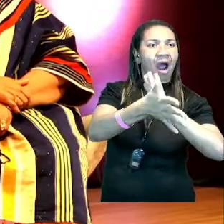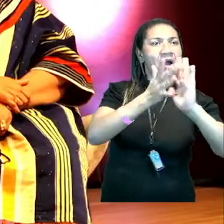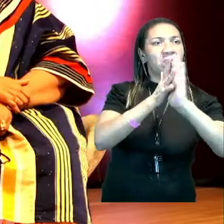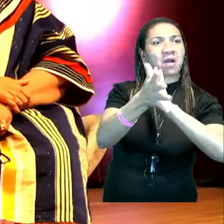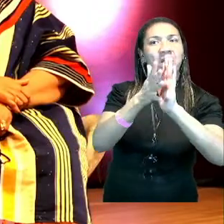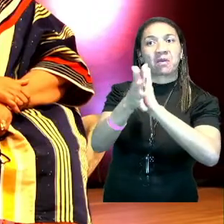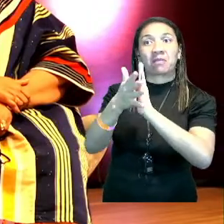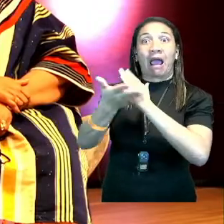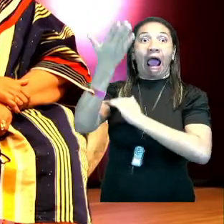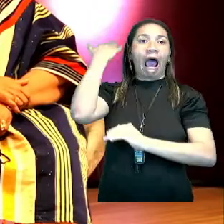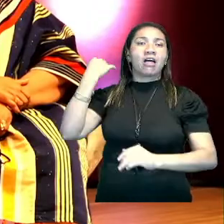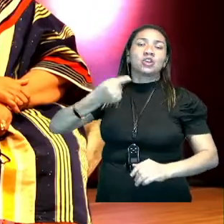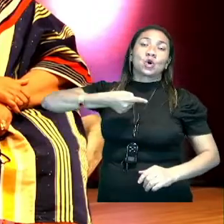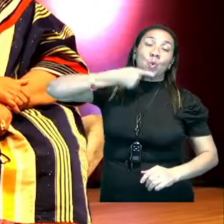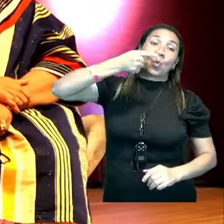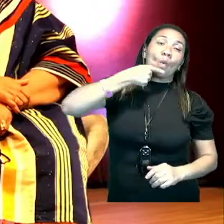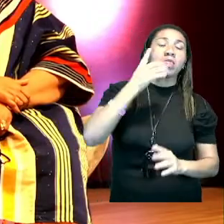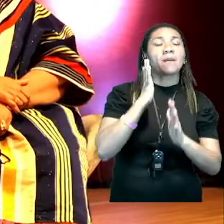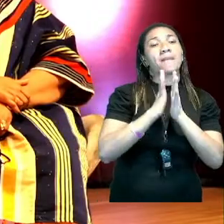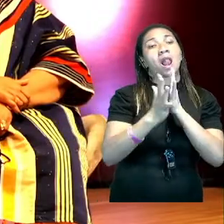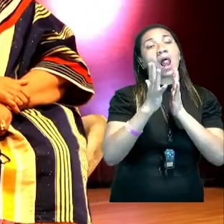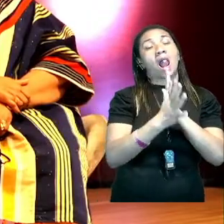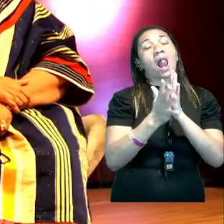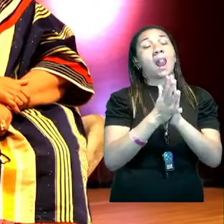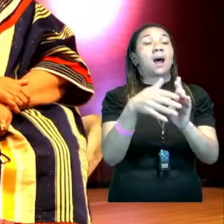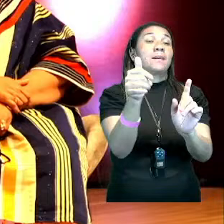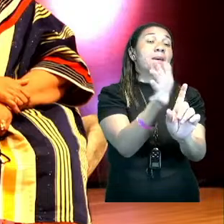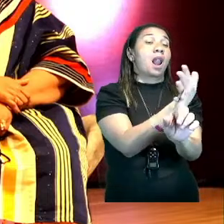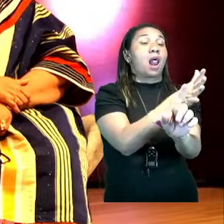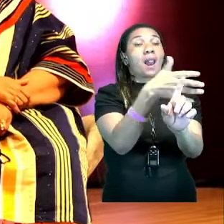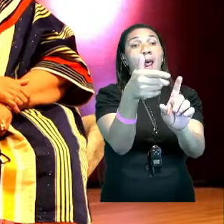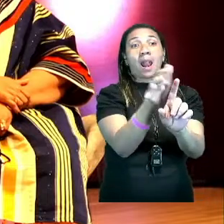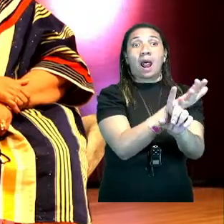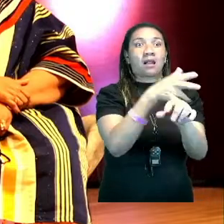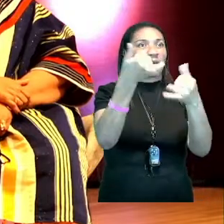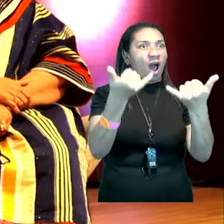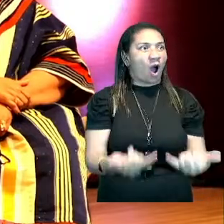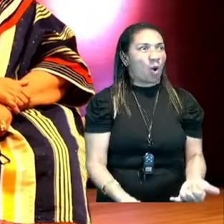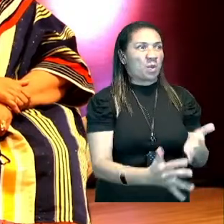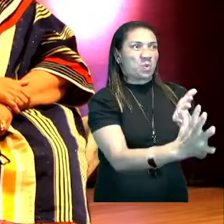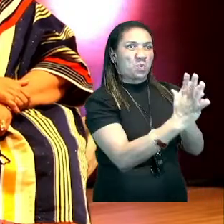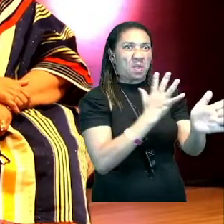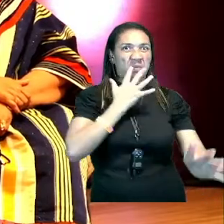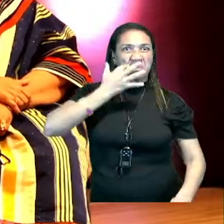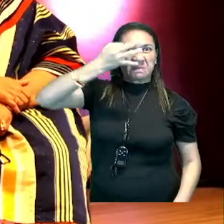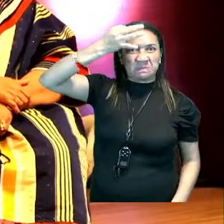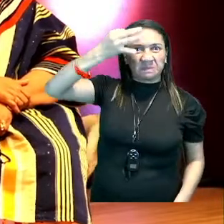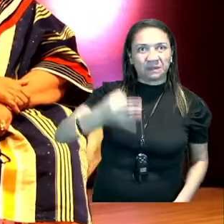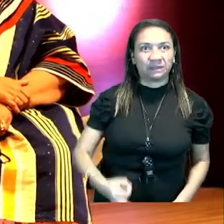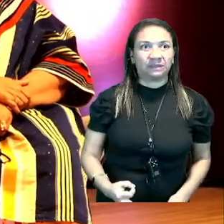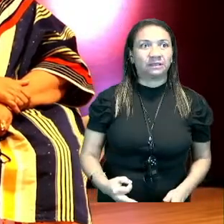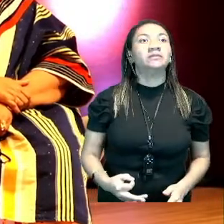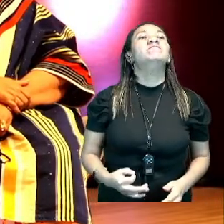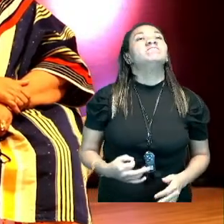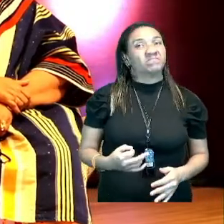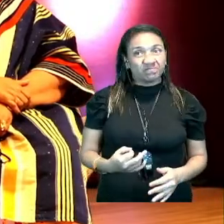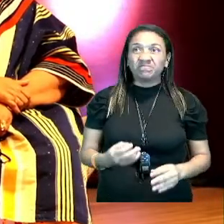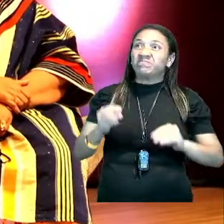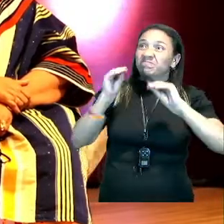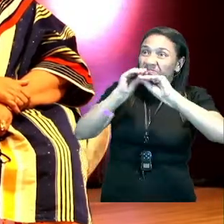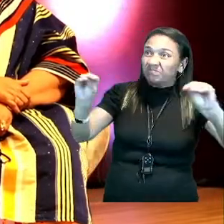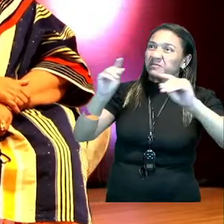language. The same stories they'll tell in ordinary people all the time. We speak from our own